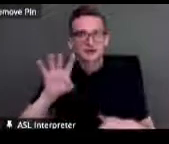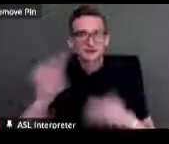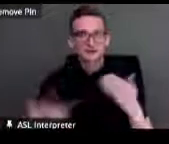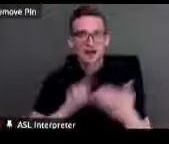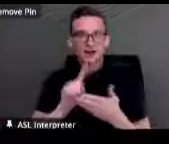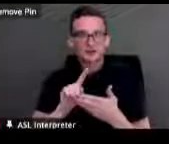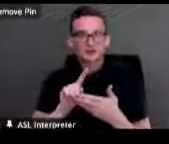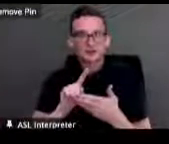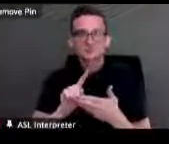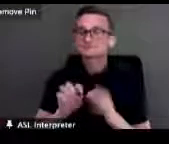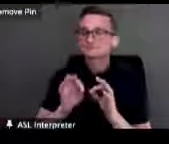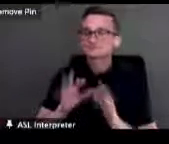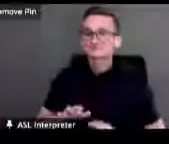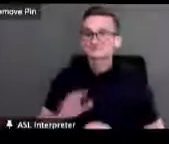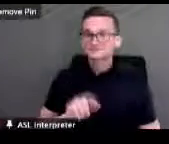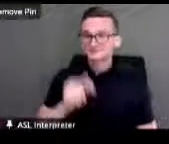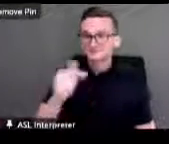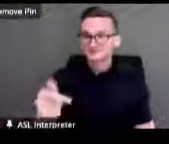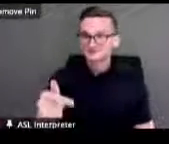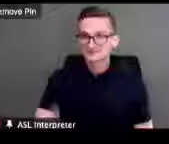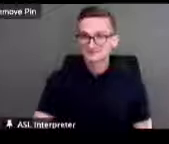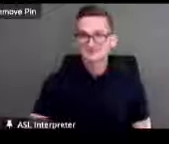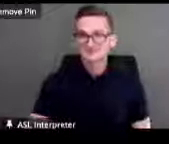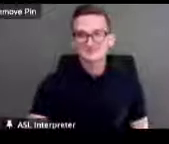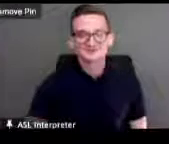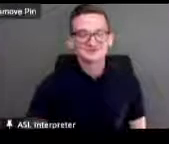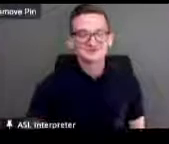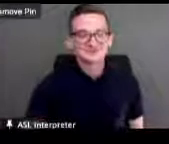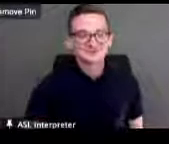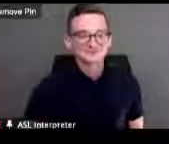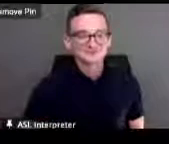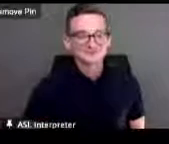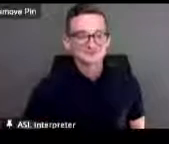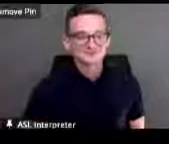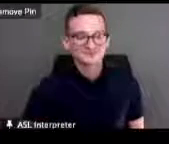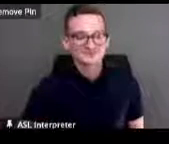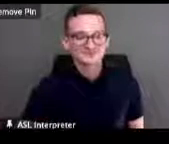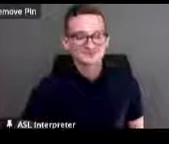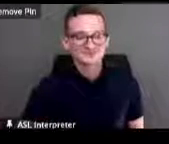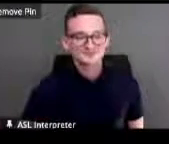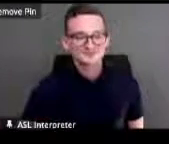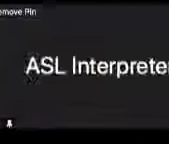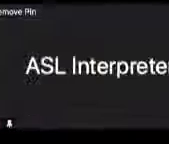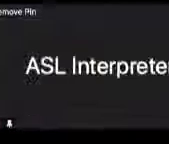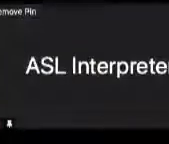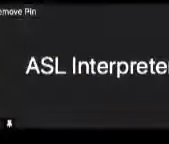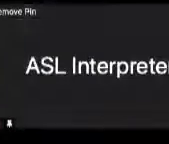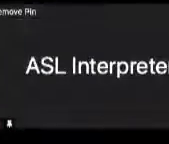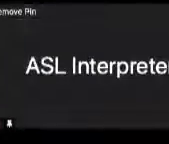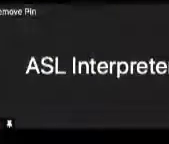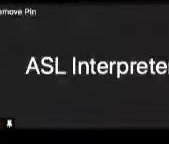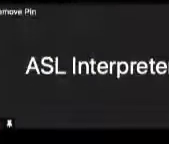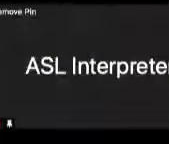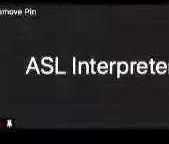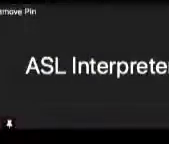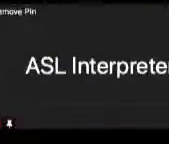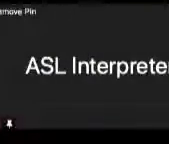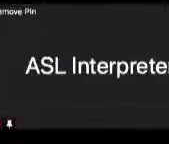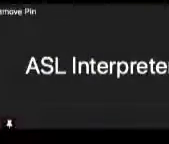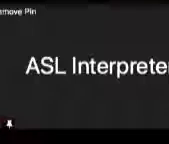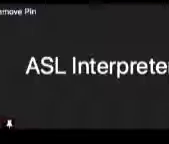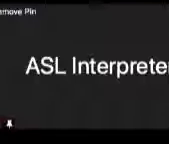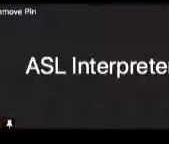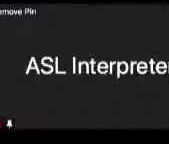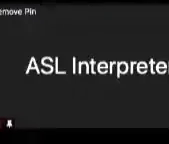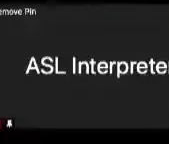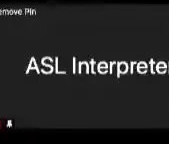Okay, communities of interest tool. While there are no clear rules on how to define a communities of interest, we've identified ways for